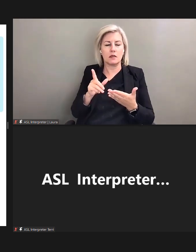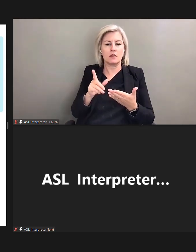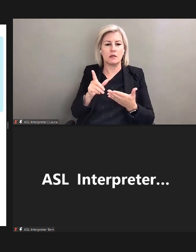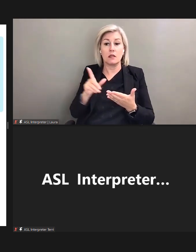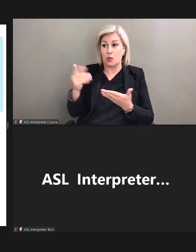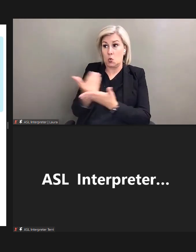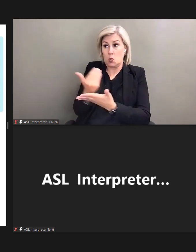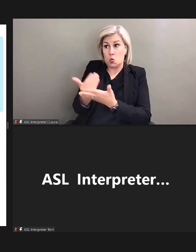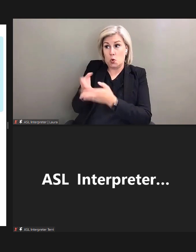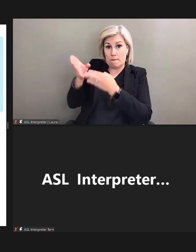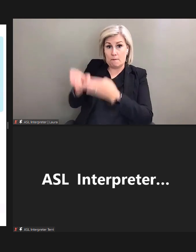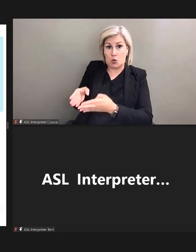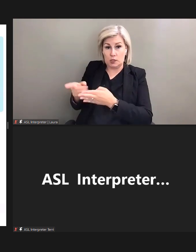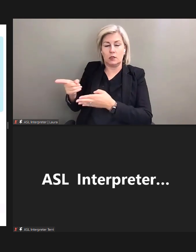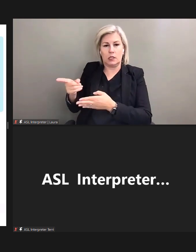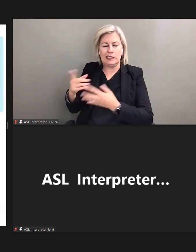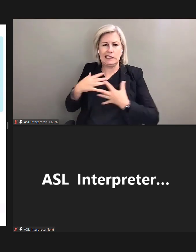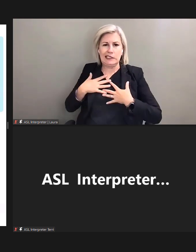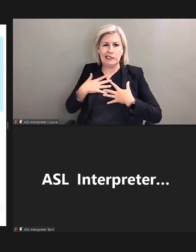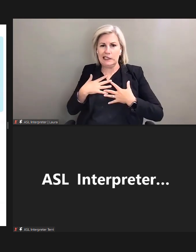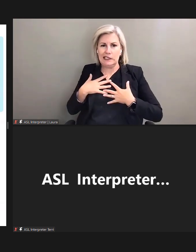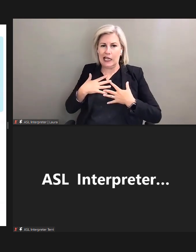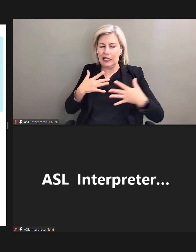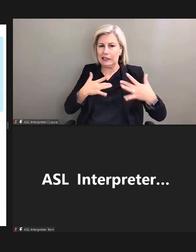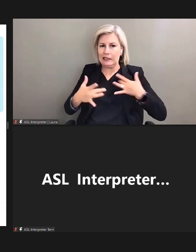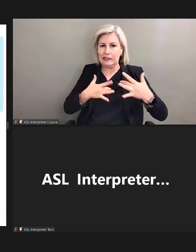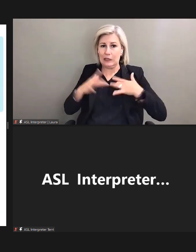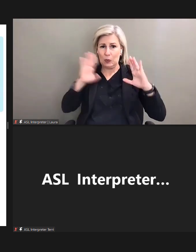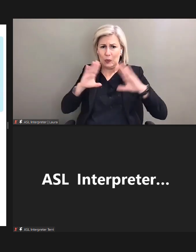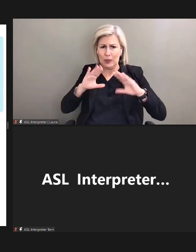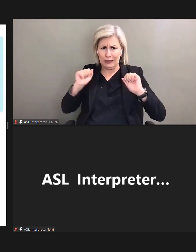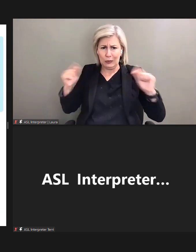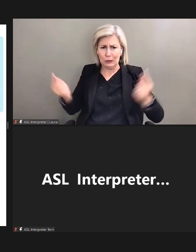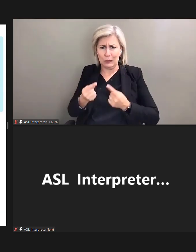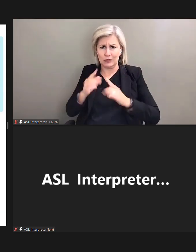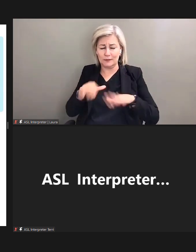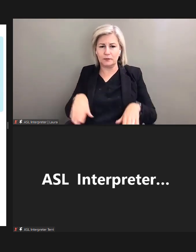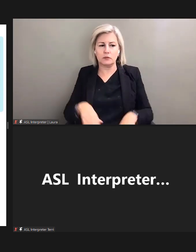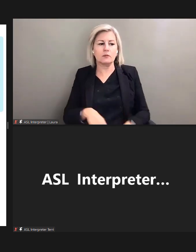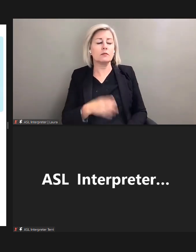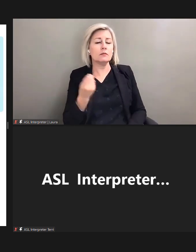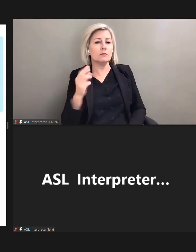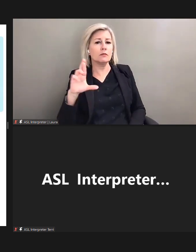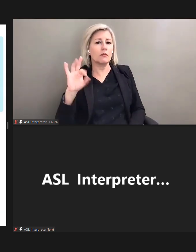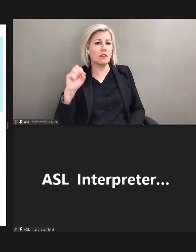that new staff member is expressing that concern. Yeah, we really